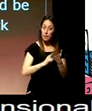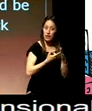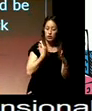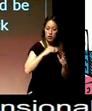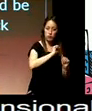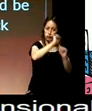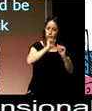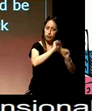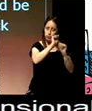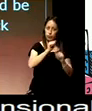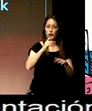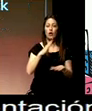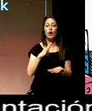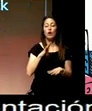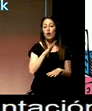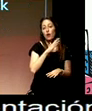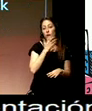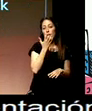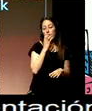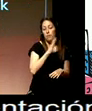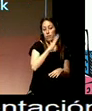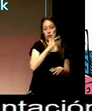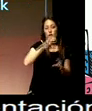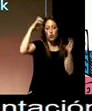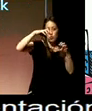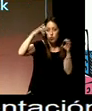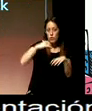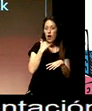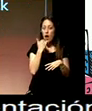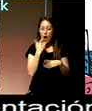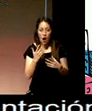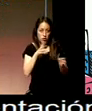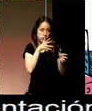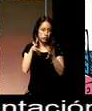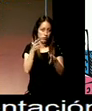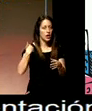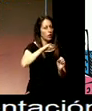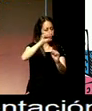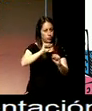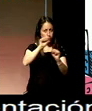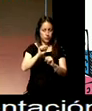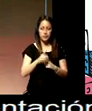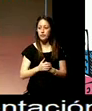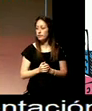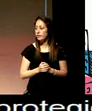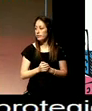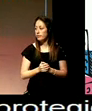Another example in Rome, Portico di Ottavia, the gallery of Ottavia in Rome, the restoration of the site was